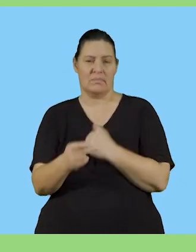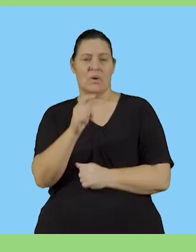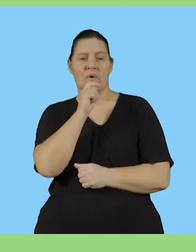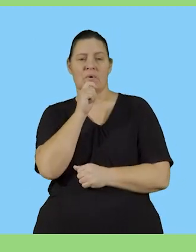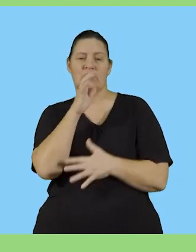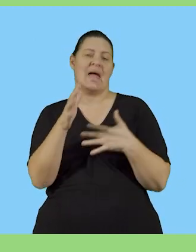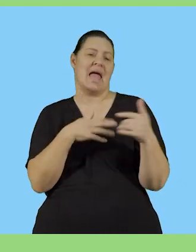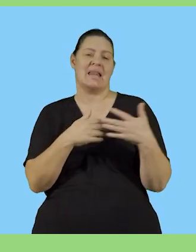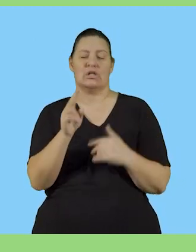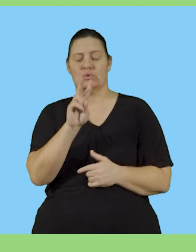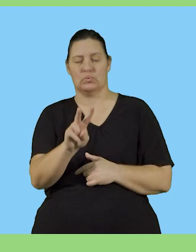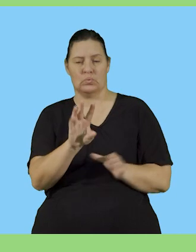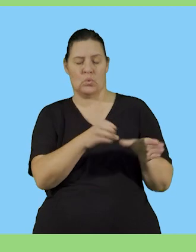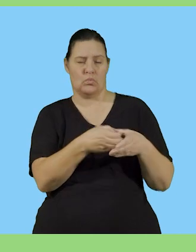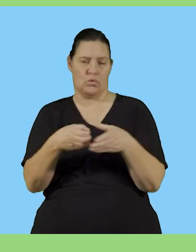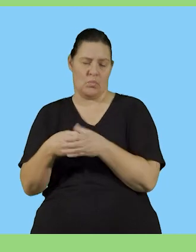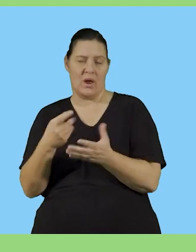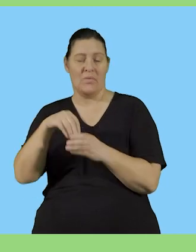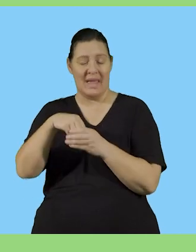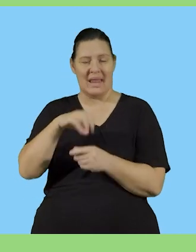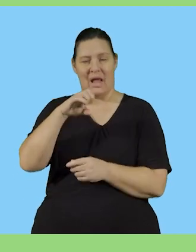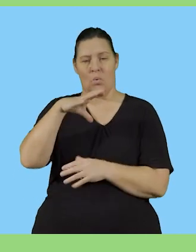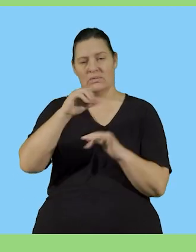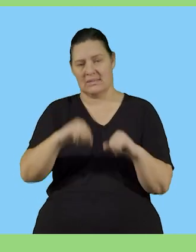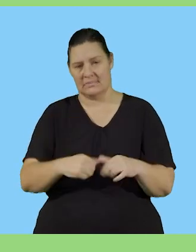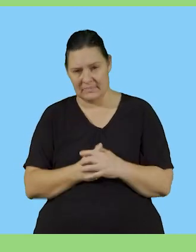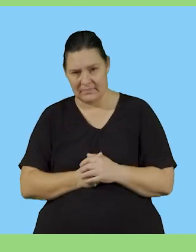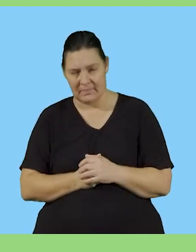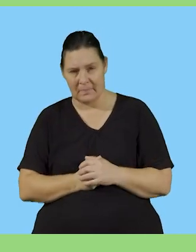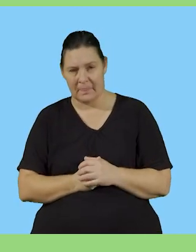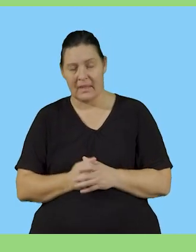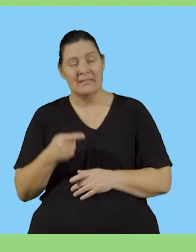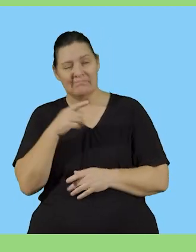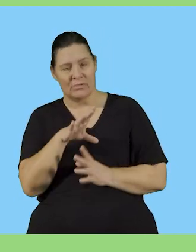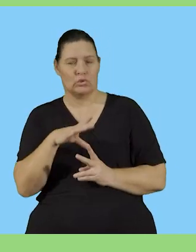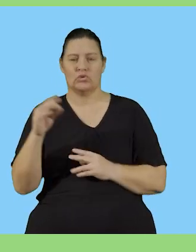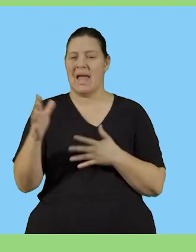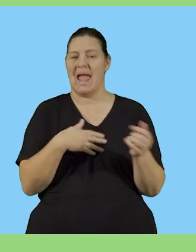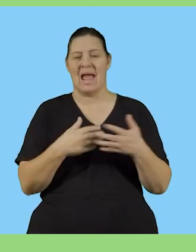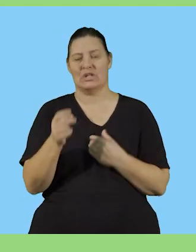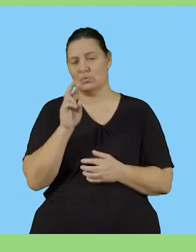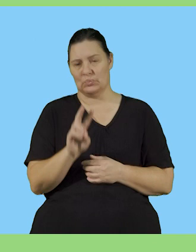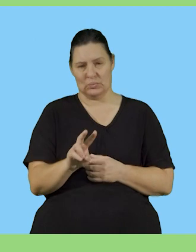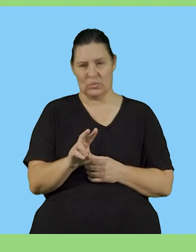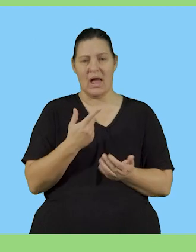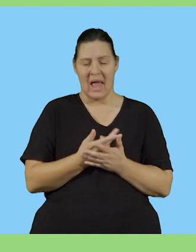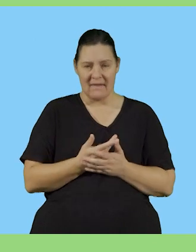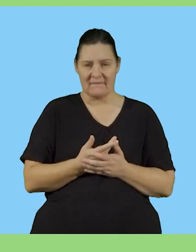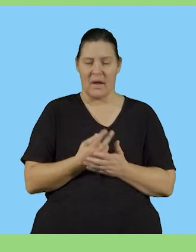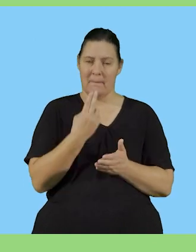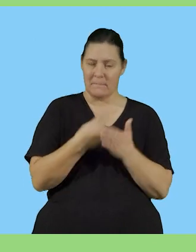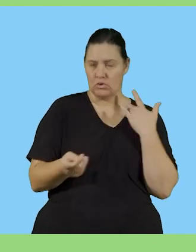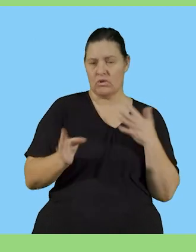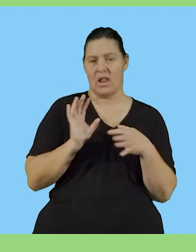mutualism using any two species in an ecosystem. So here you are going to choose any two species that have